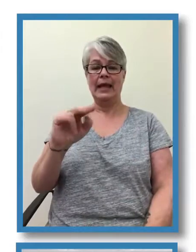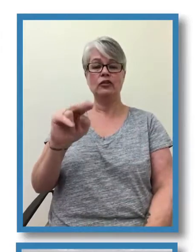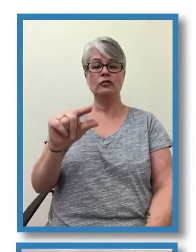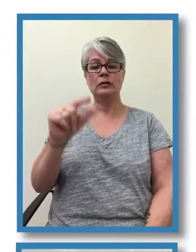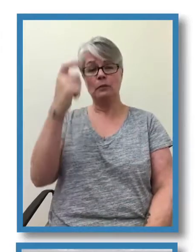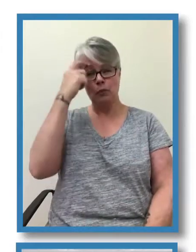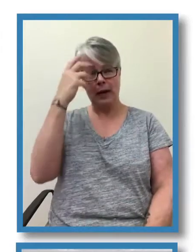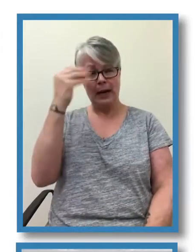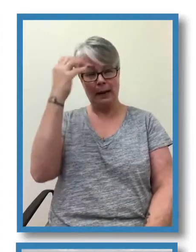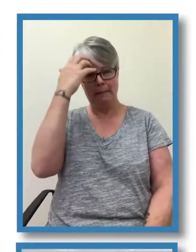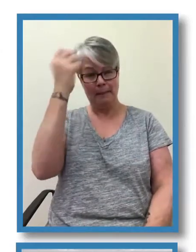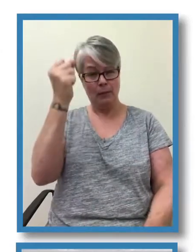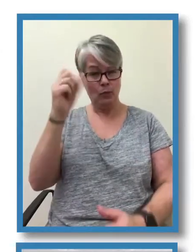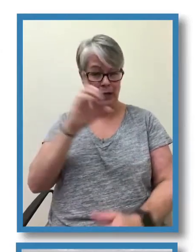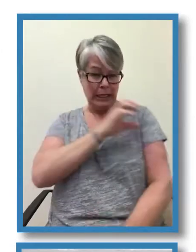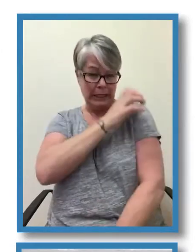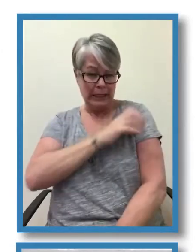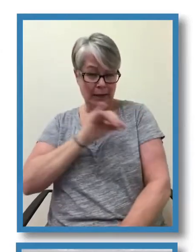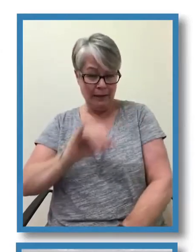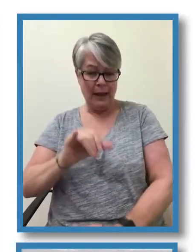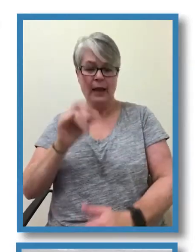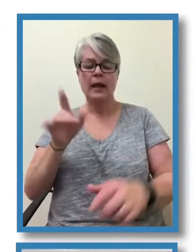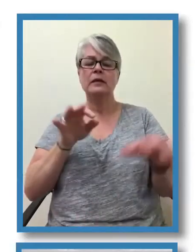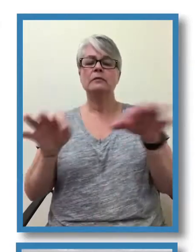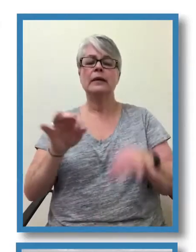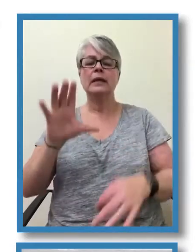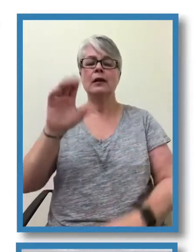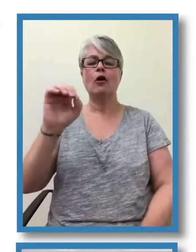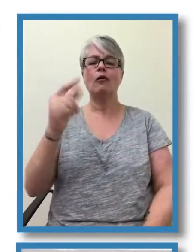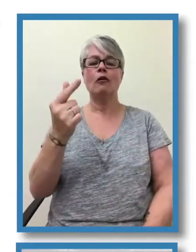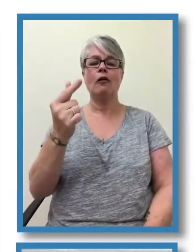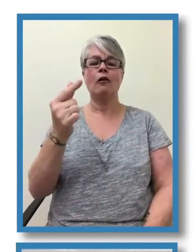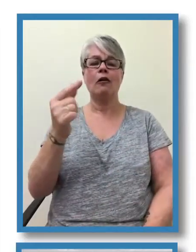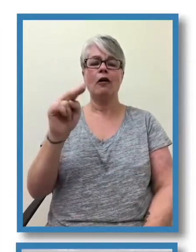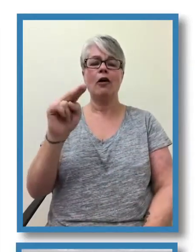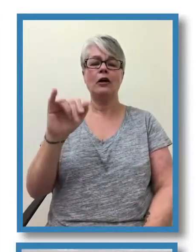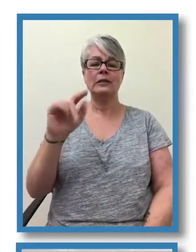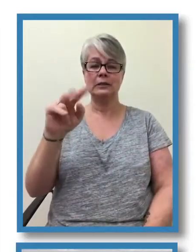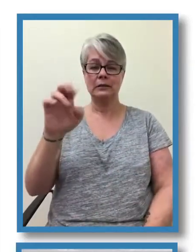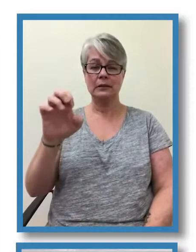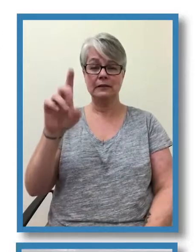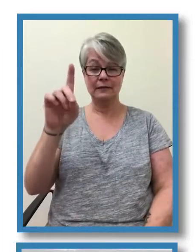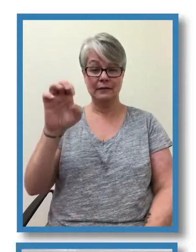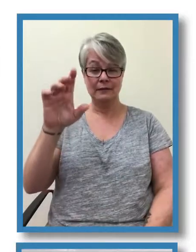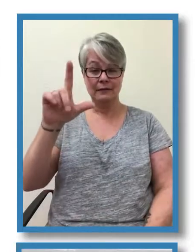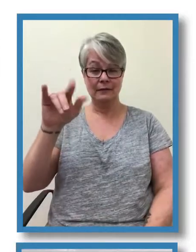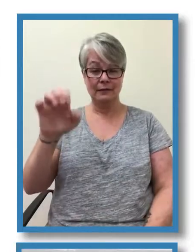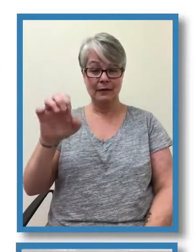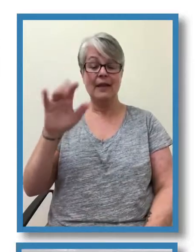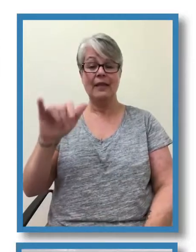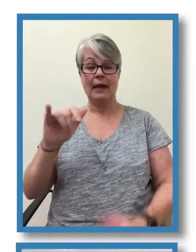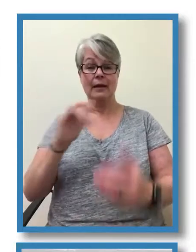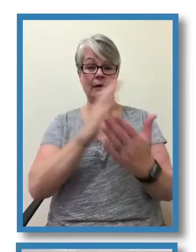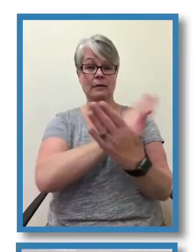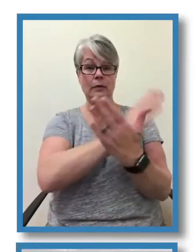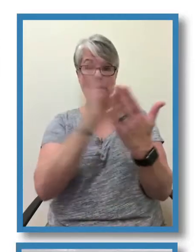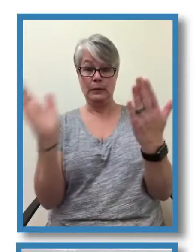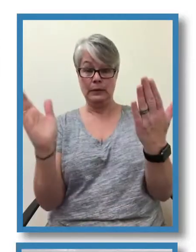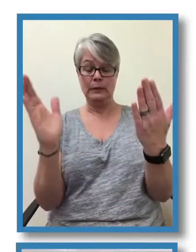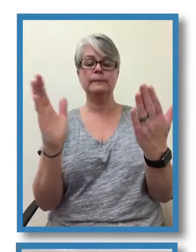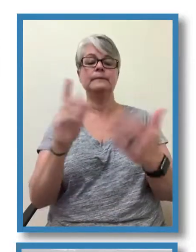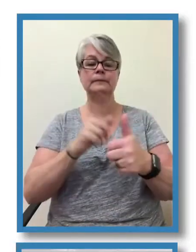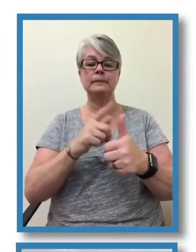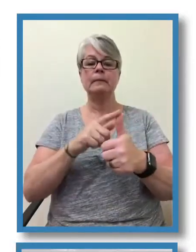supernormal as people. These are people in their 80s who score the same as 20-year-olds on memory tests. These are